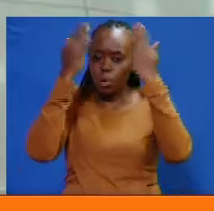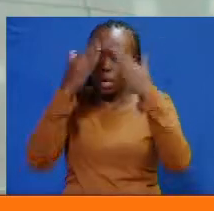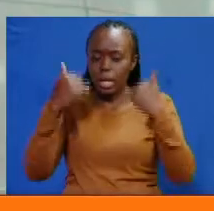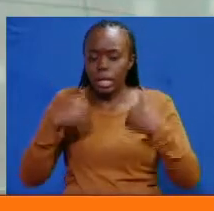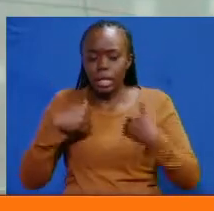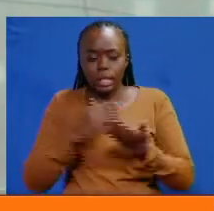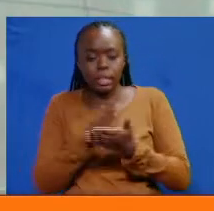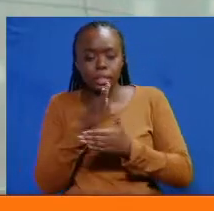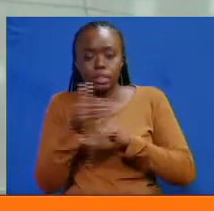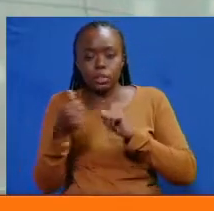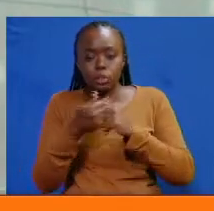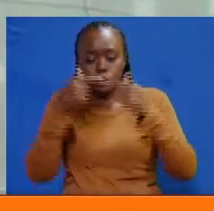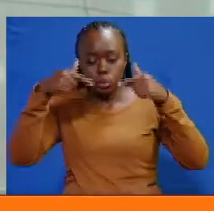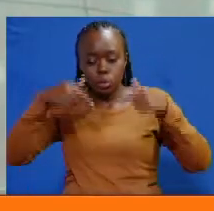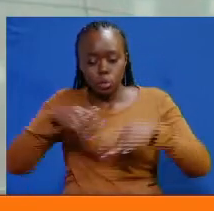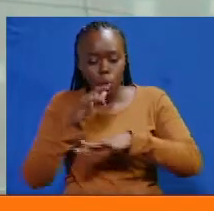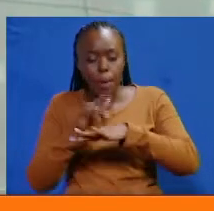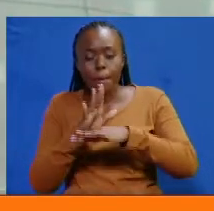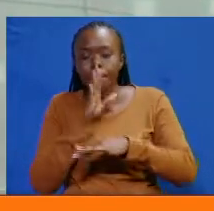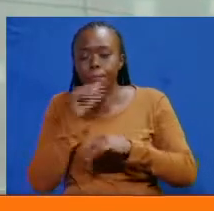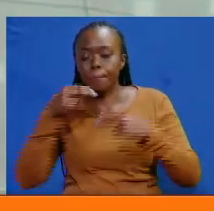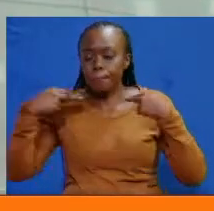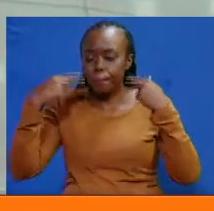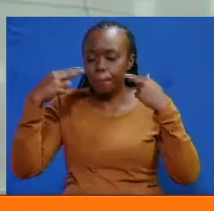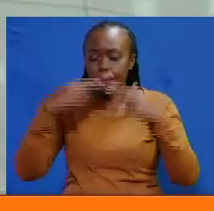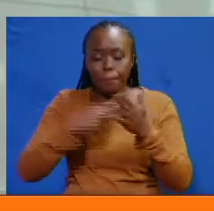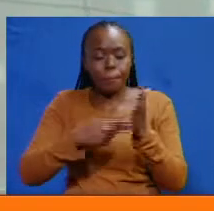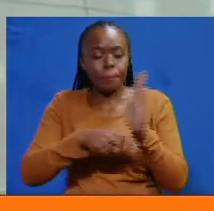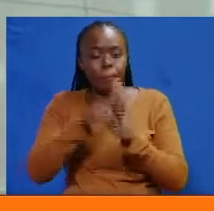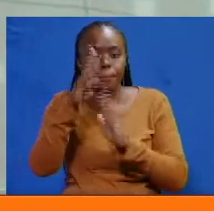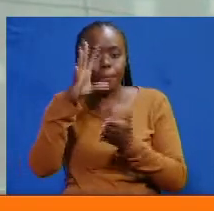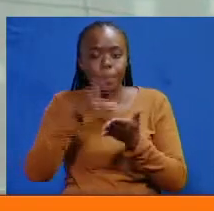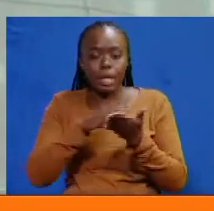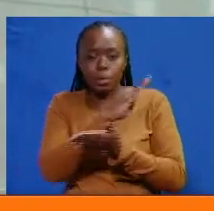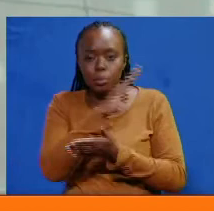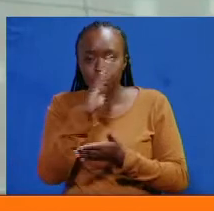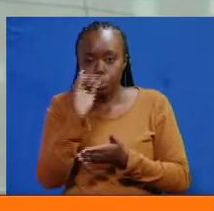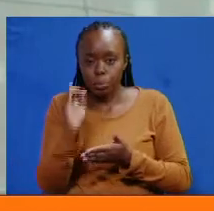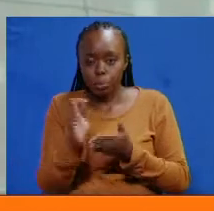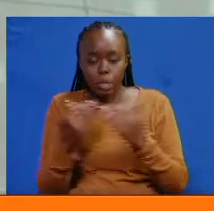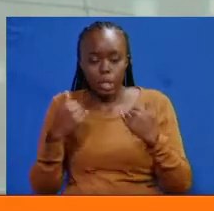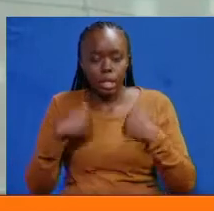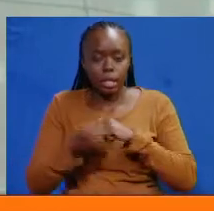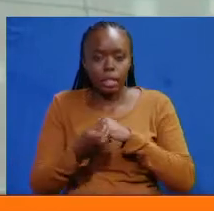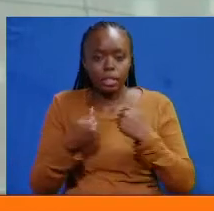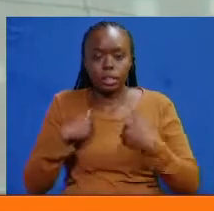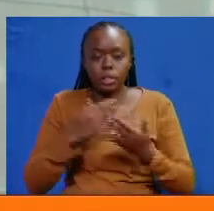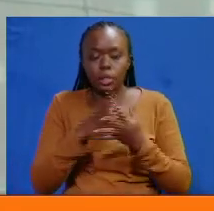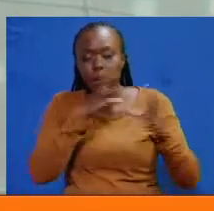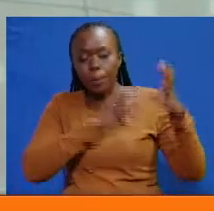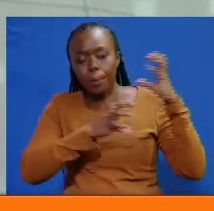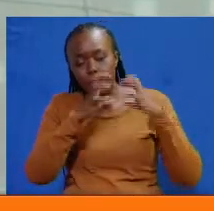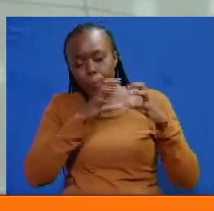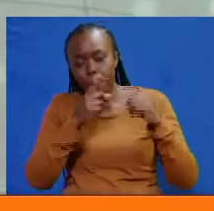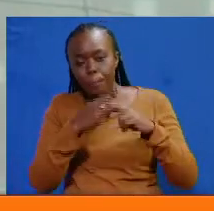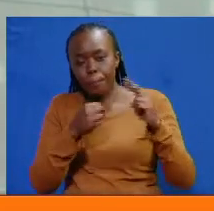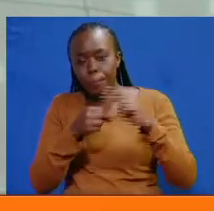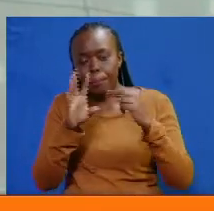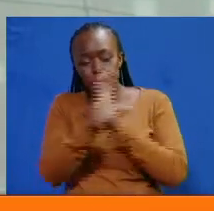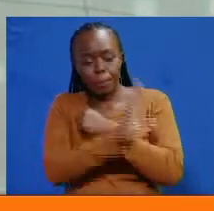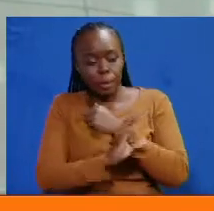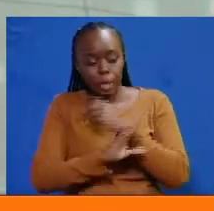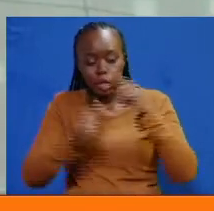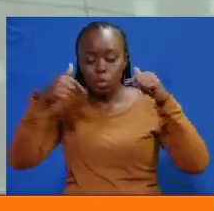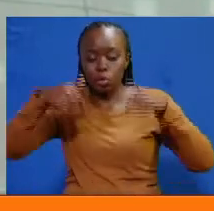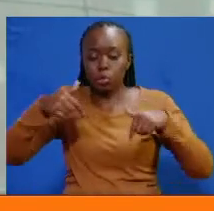ruling upholding the earlier ruling by the High Court to nullify the BBI referendum bill has elicited mixed reactions across the country.